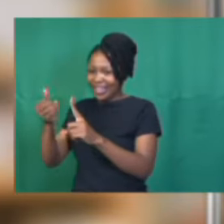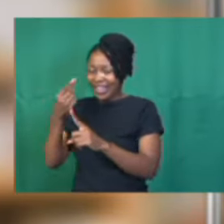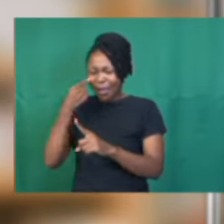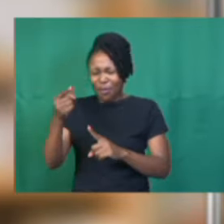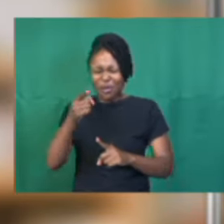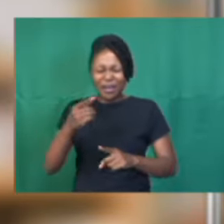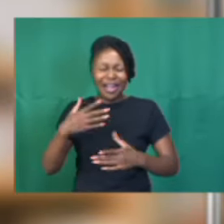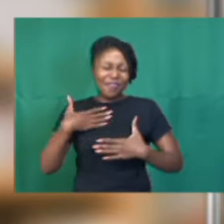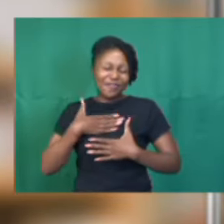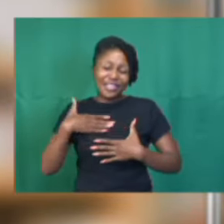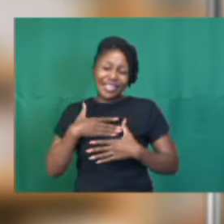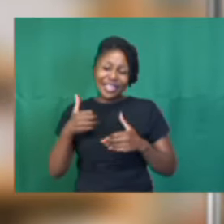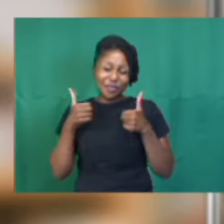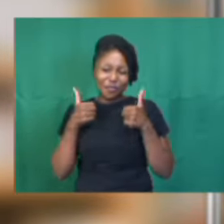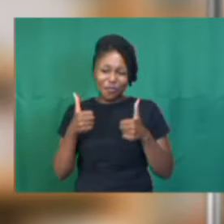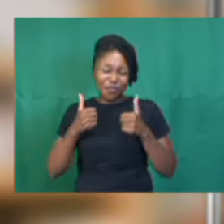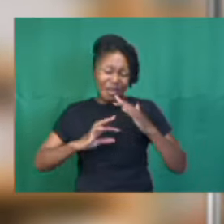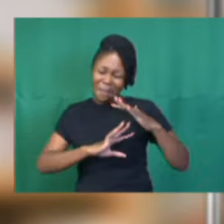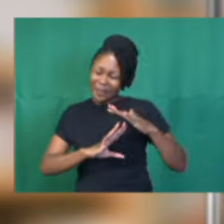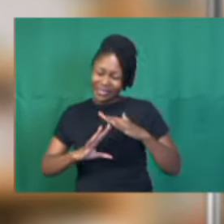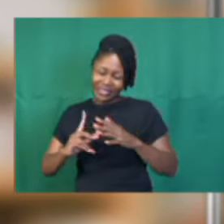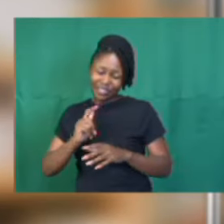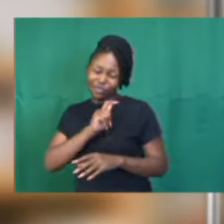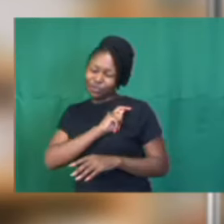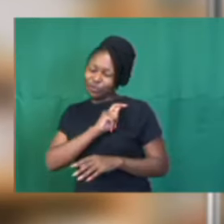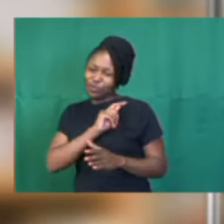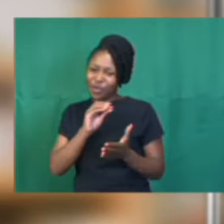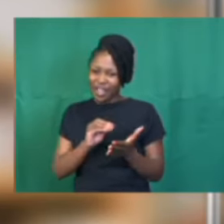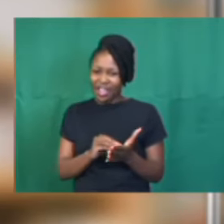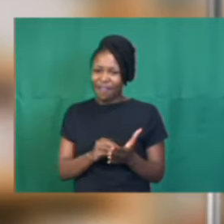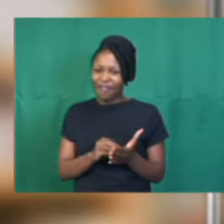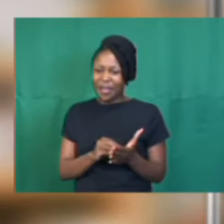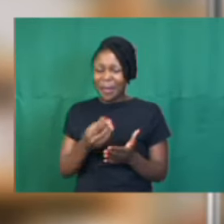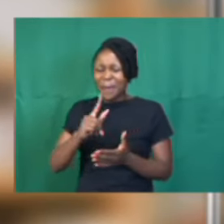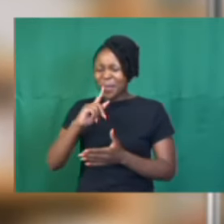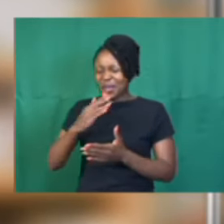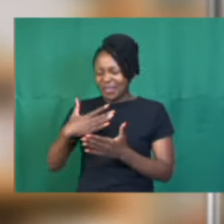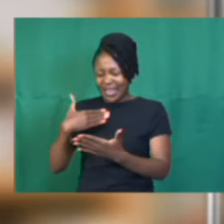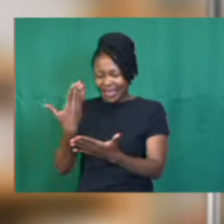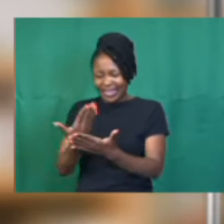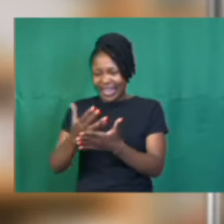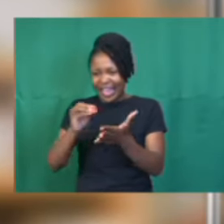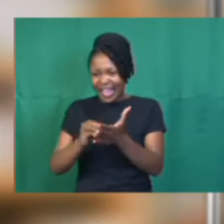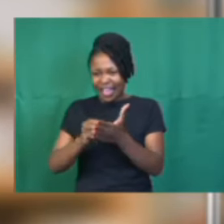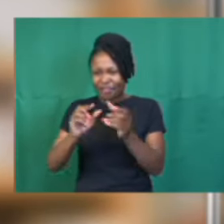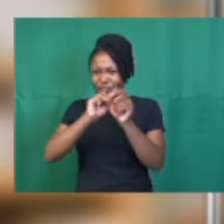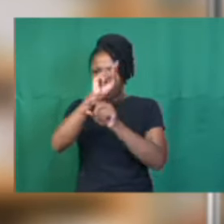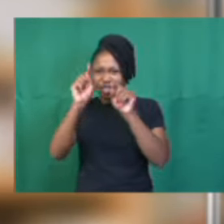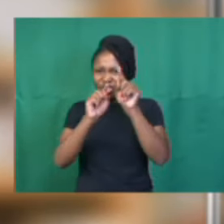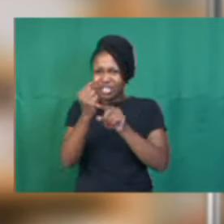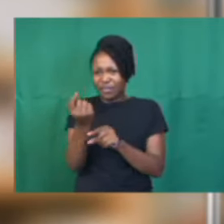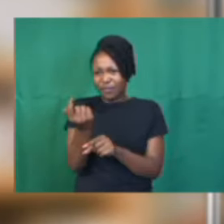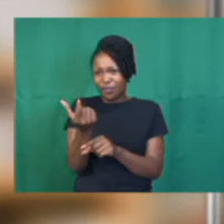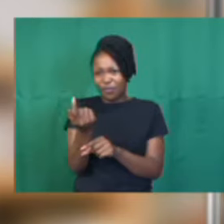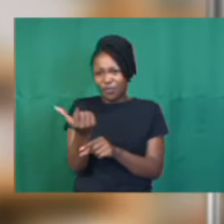stop you at this moment. Mm-hmm. Can we take a couple of questions because, like you said, we're running a